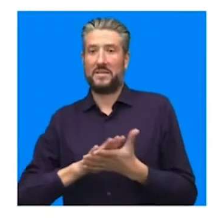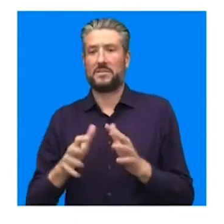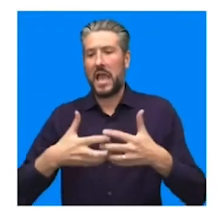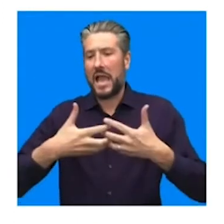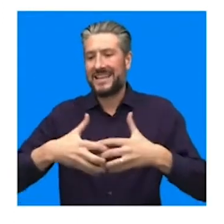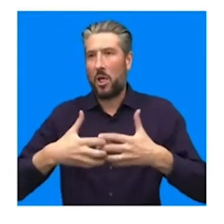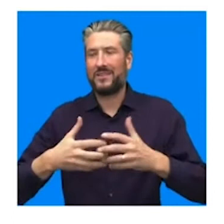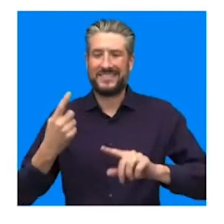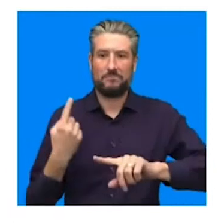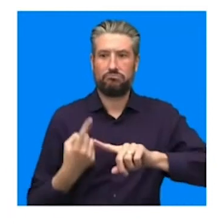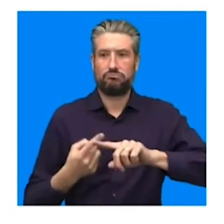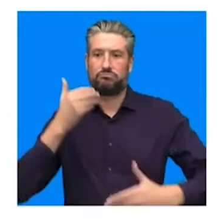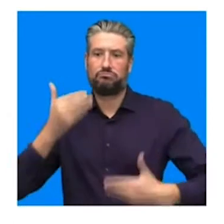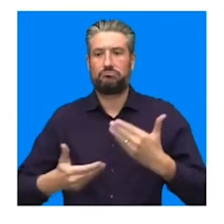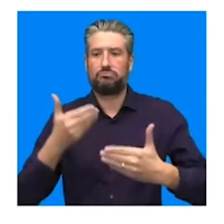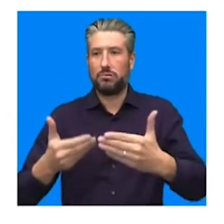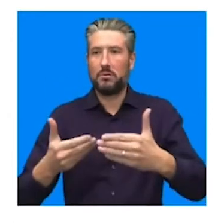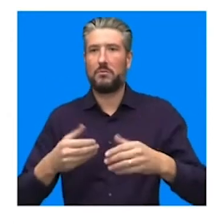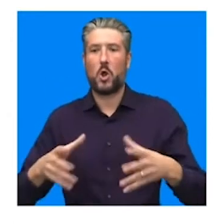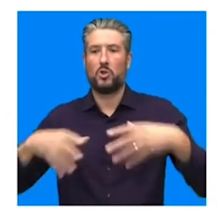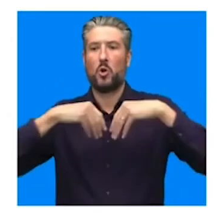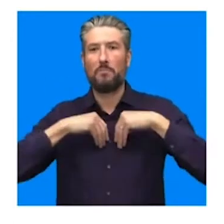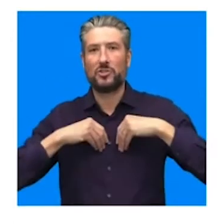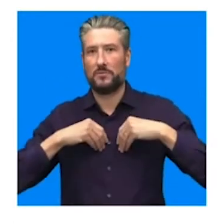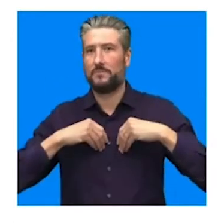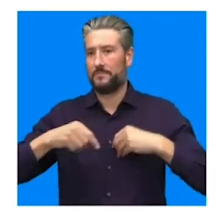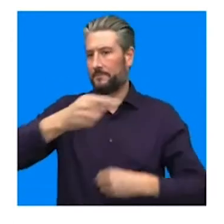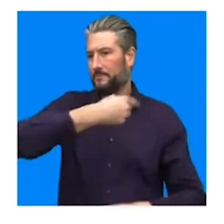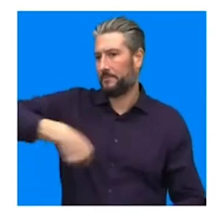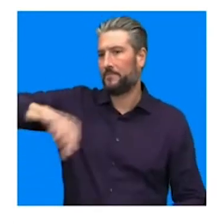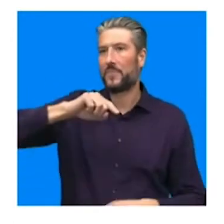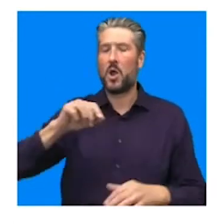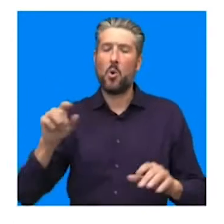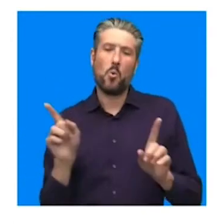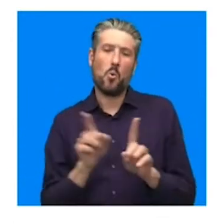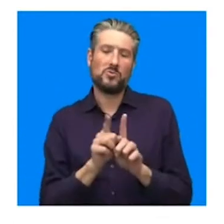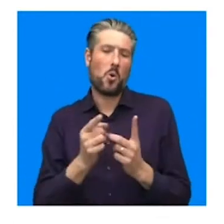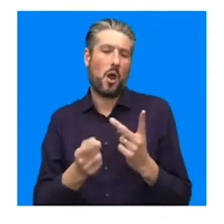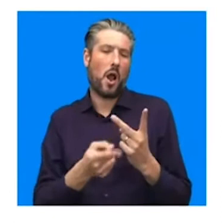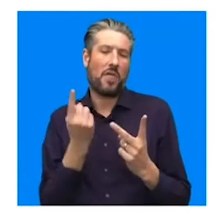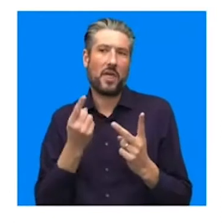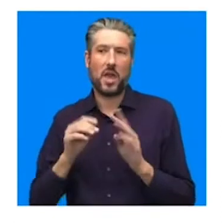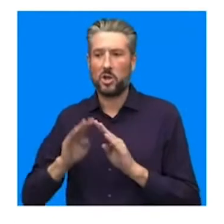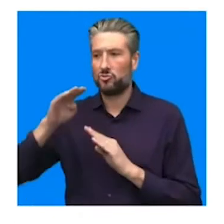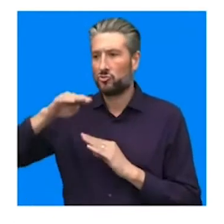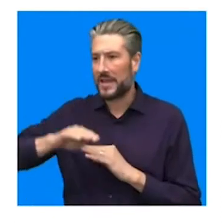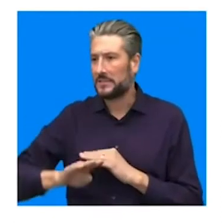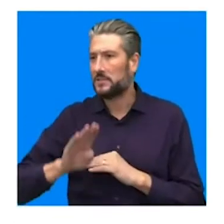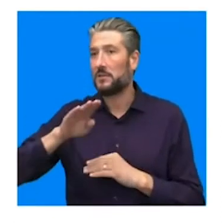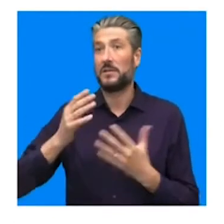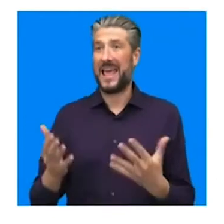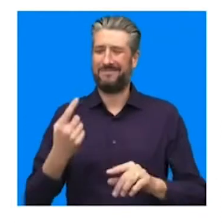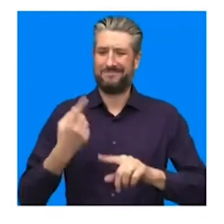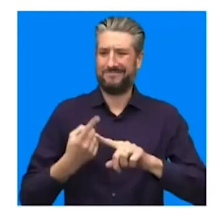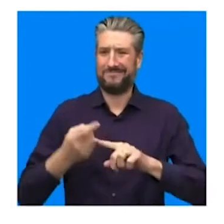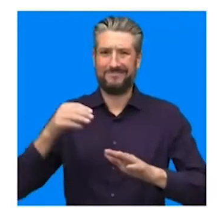pandemic fits within a broader trends that have all been sped up around the world, and mostly